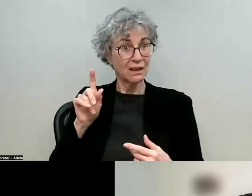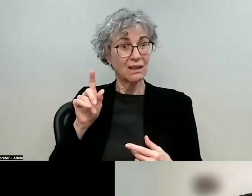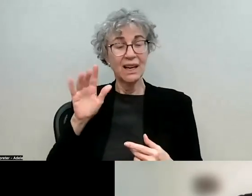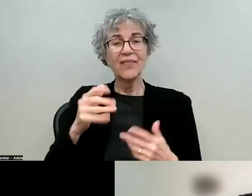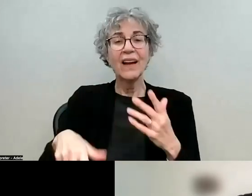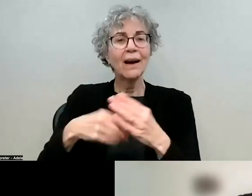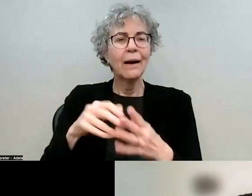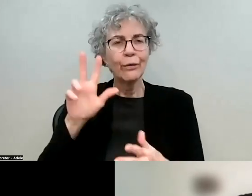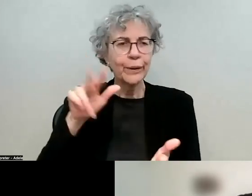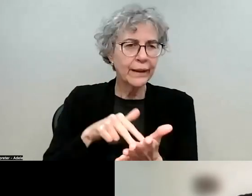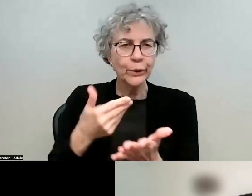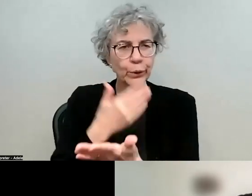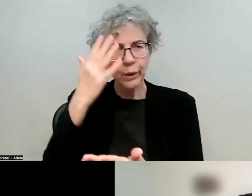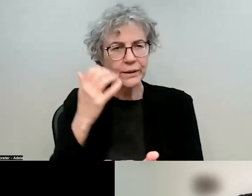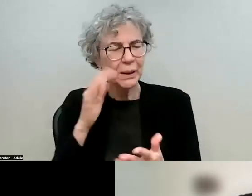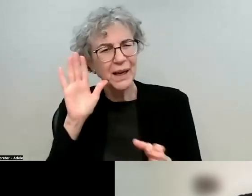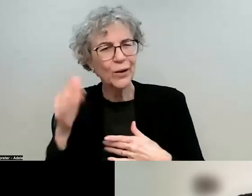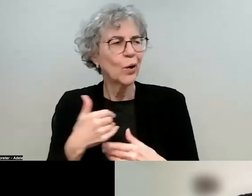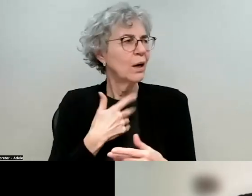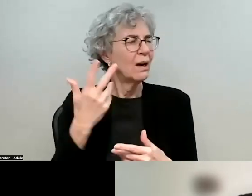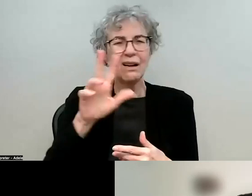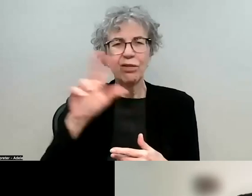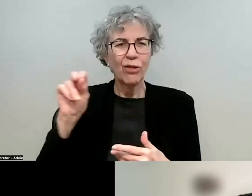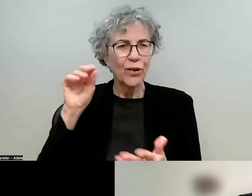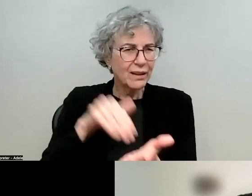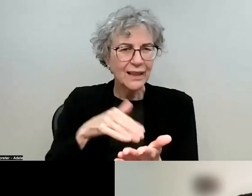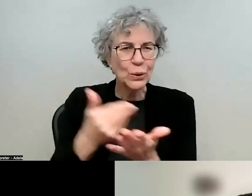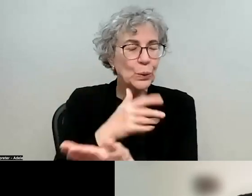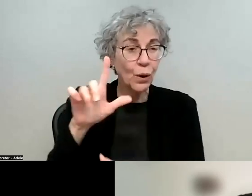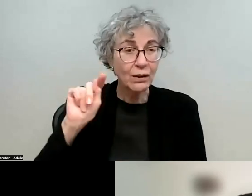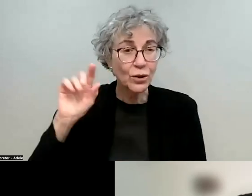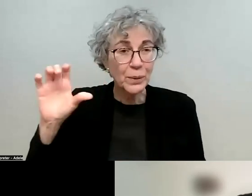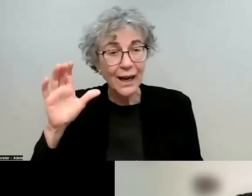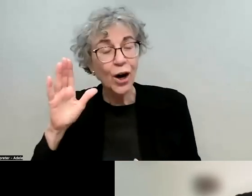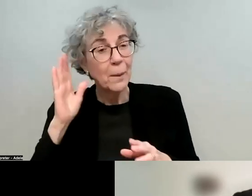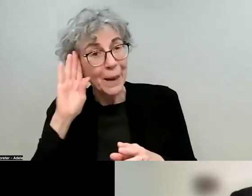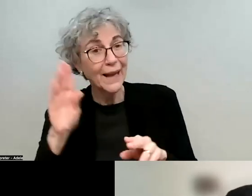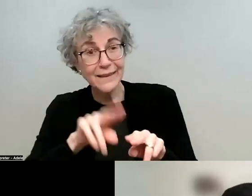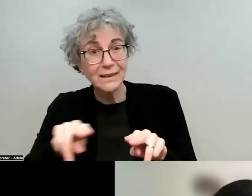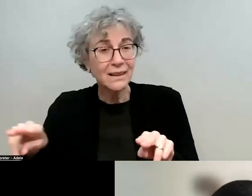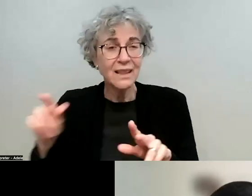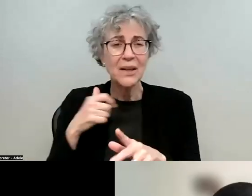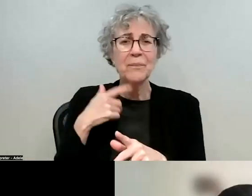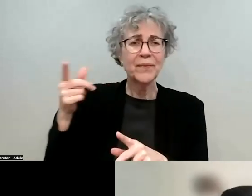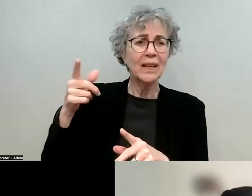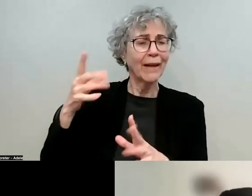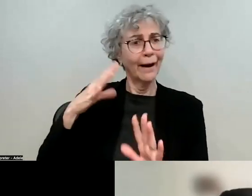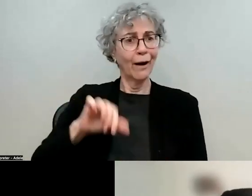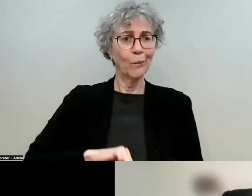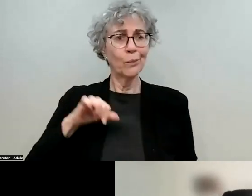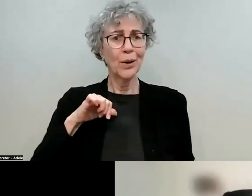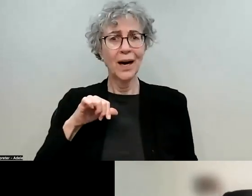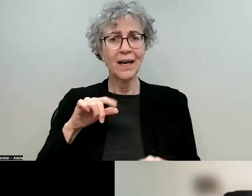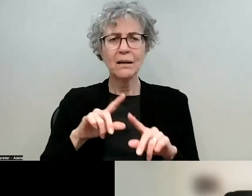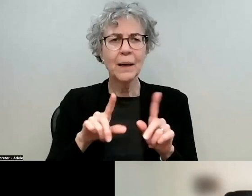3,000 new hospital beds and 8,000 or 30,000 new long-term care beds. And, they make that as a point of pride. Did not